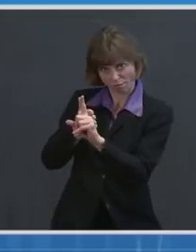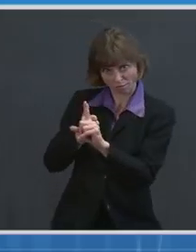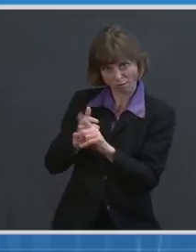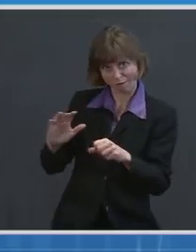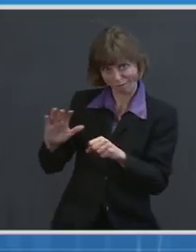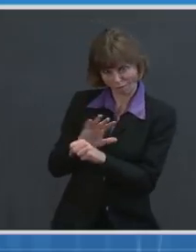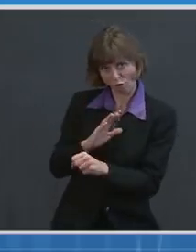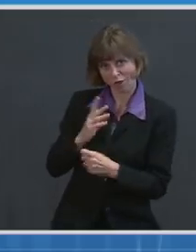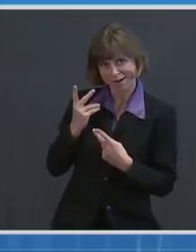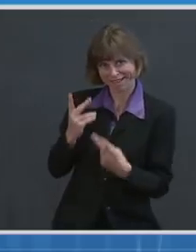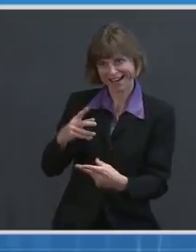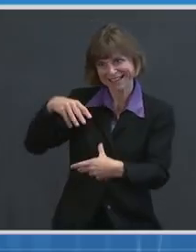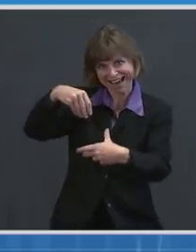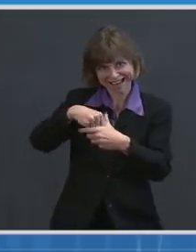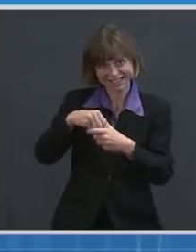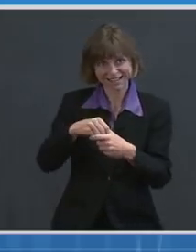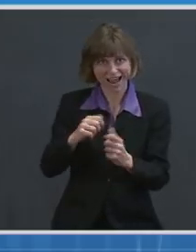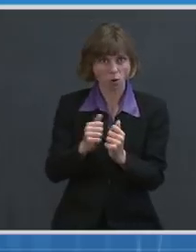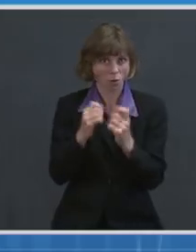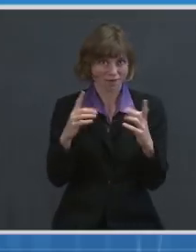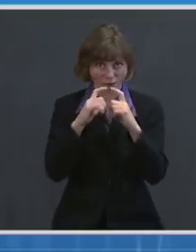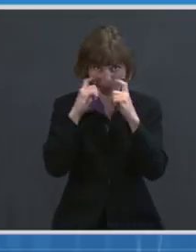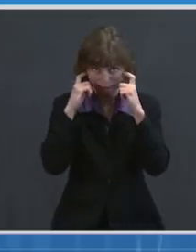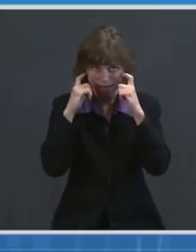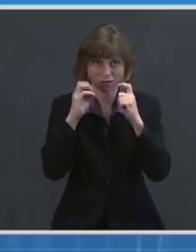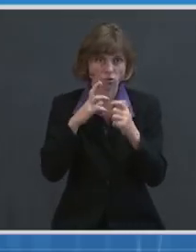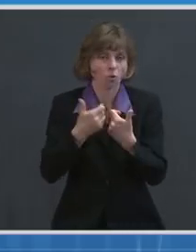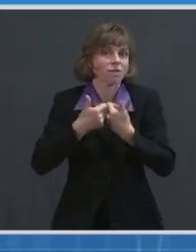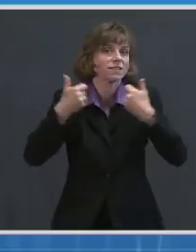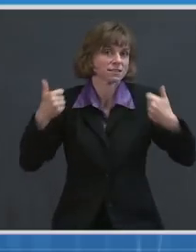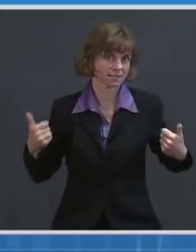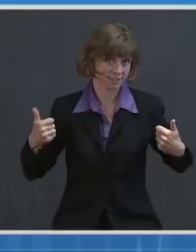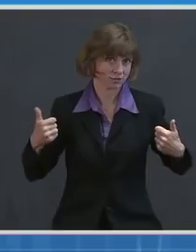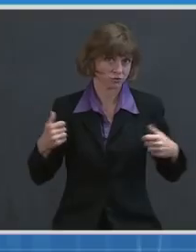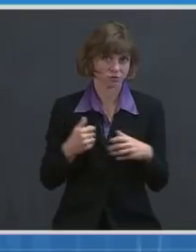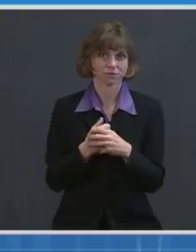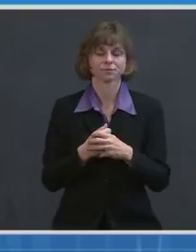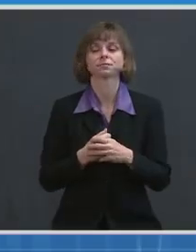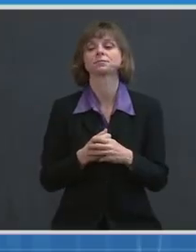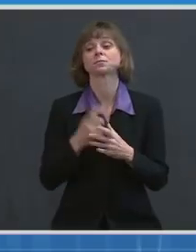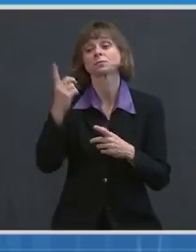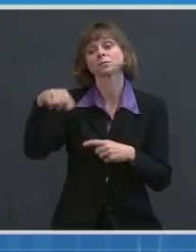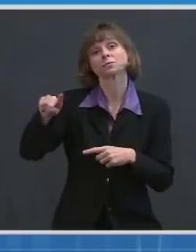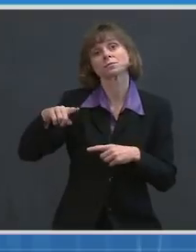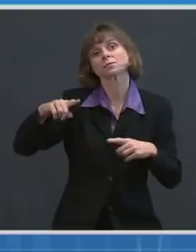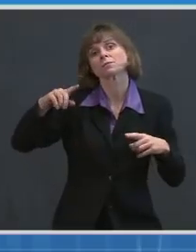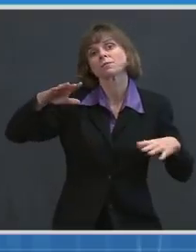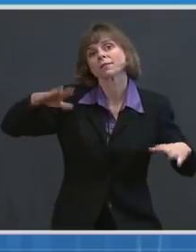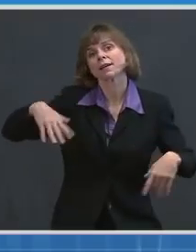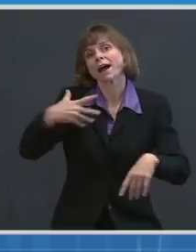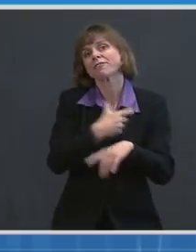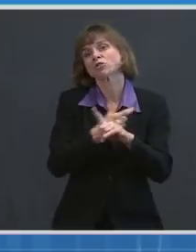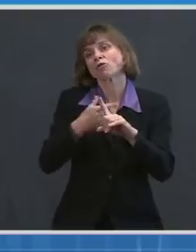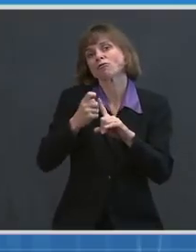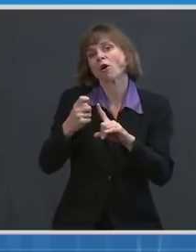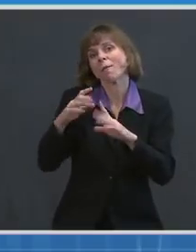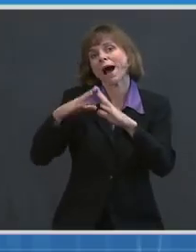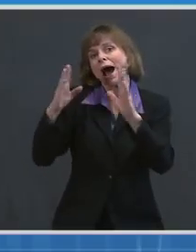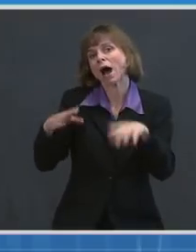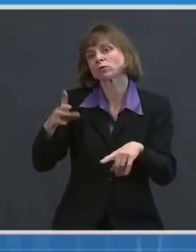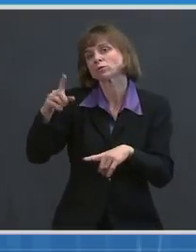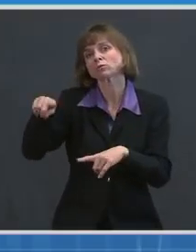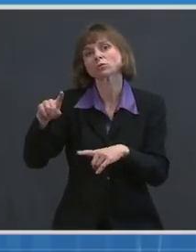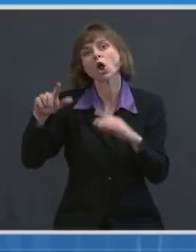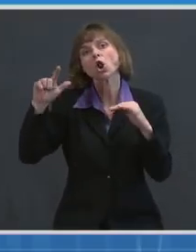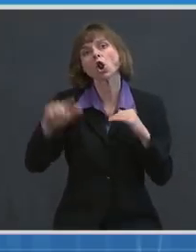indoors without wearing a mask or physical distancing. Visit with unvaccinated people from a single household who are at low risk